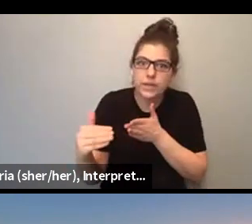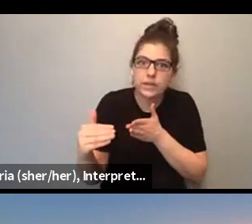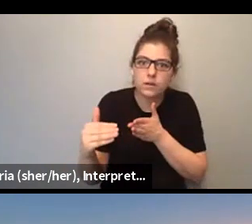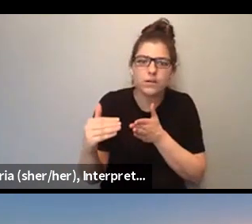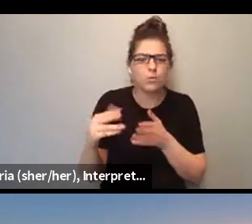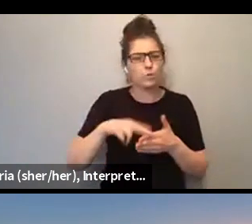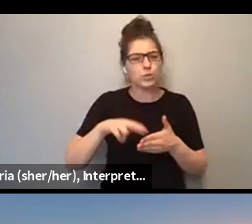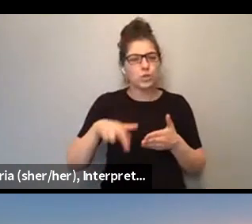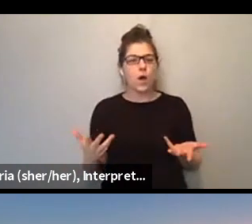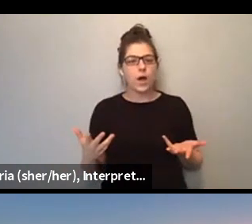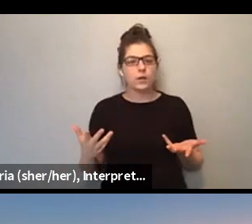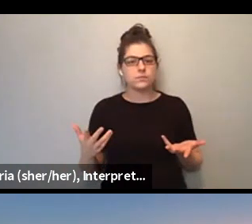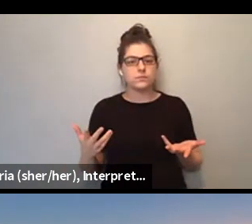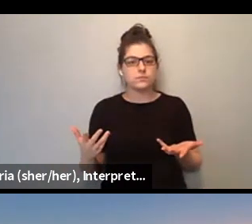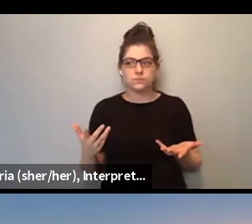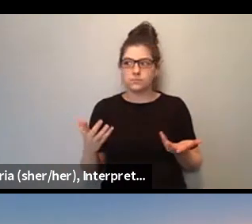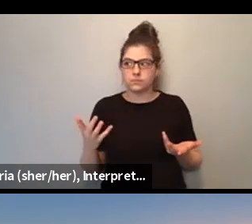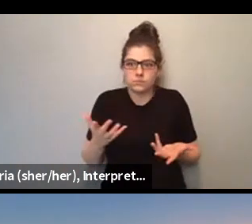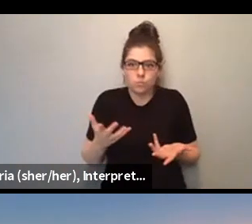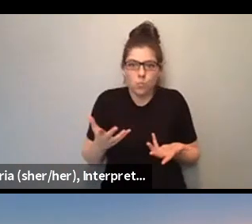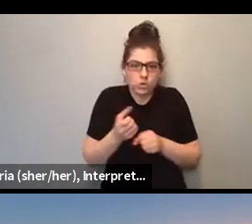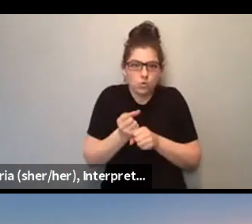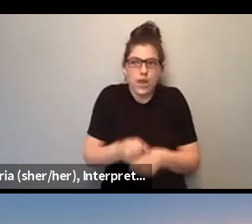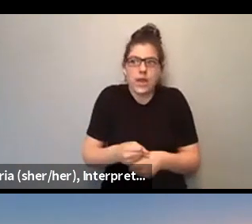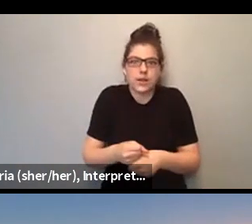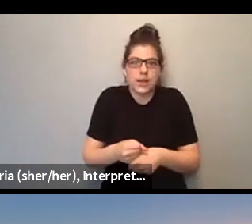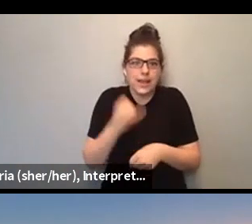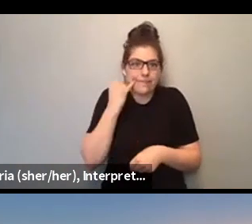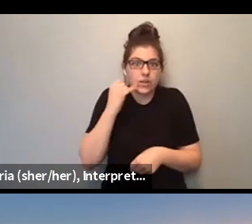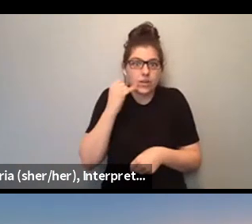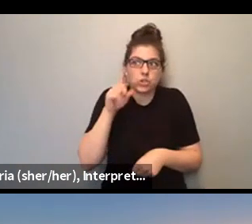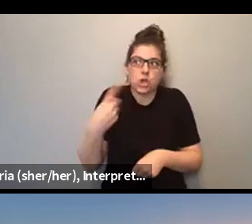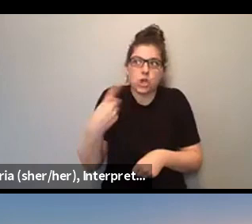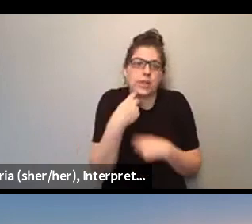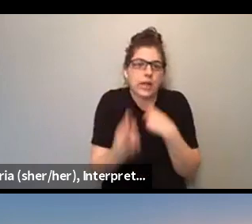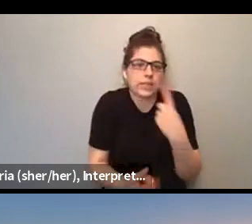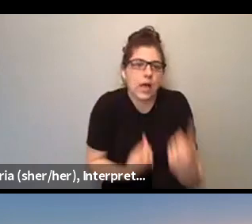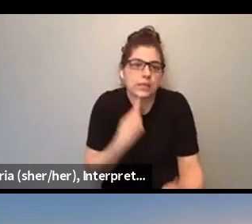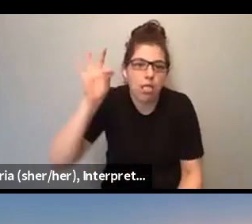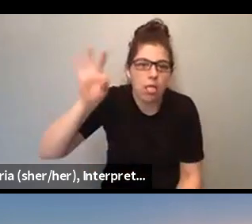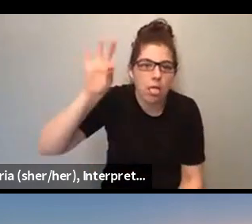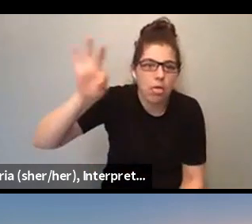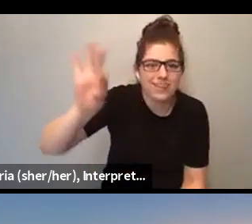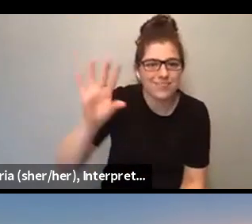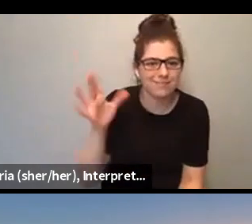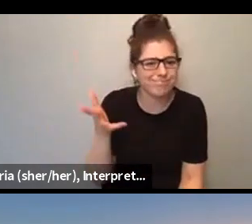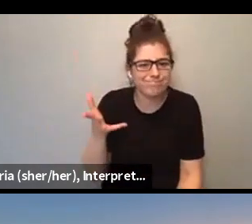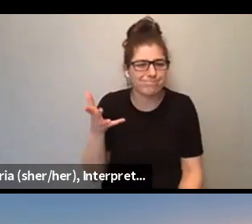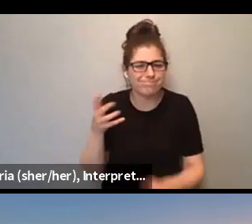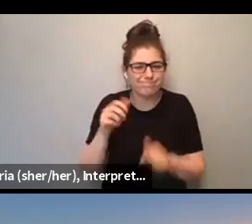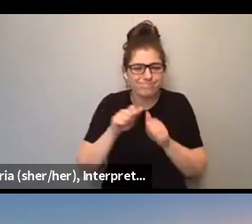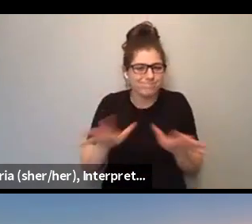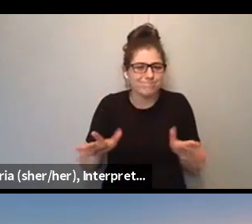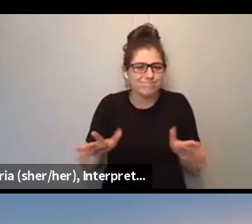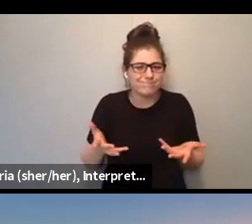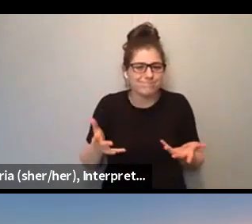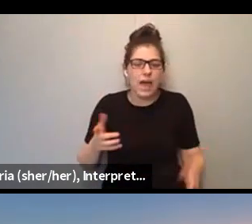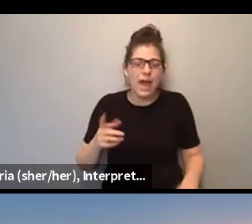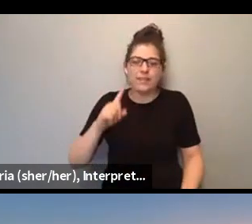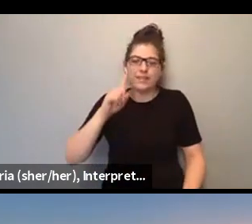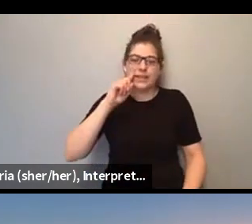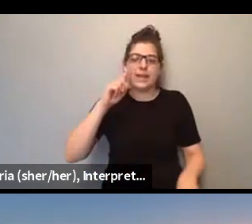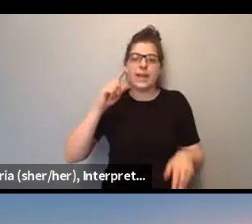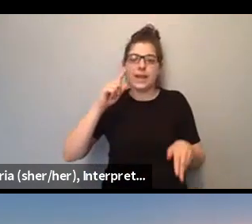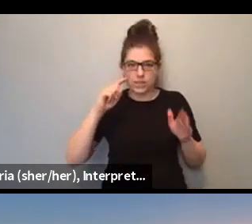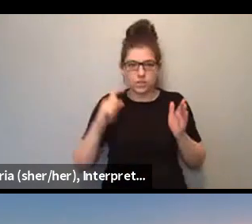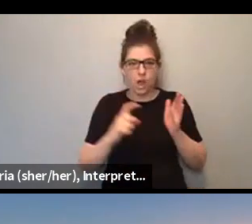What's truly being created here? And so I think having that, you know, acknowledging that you